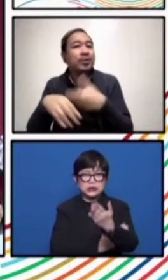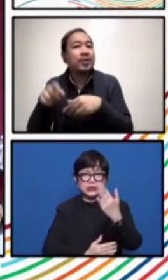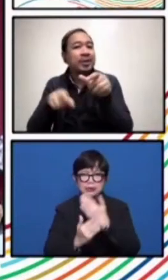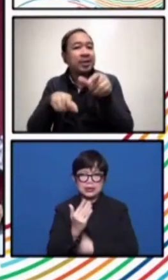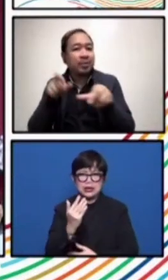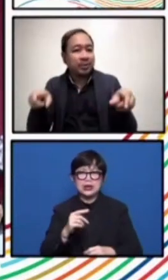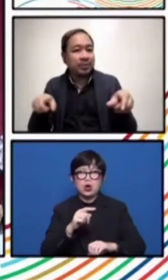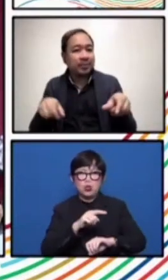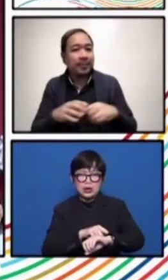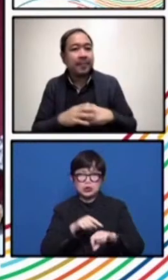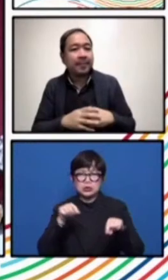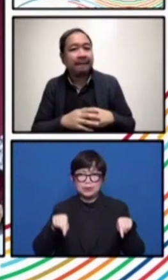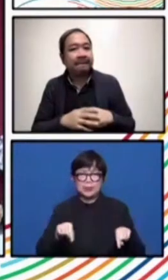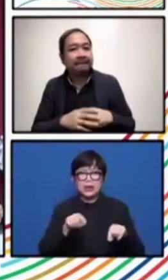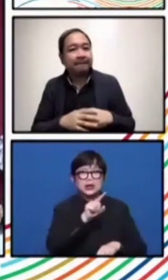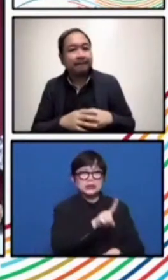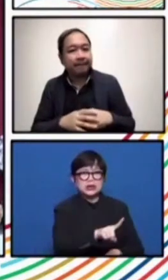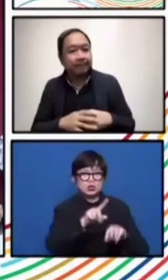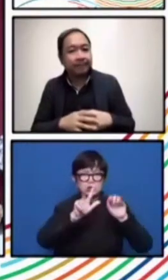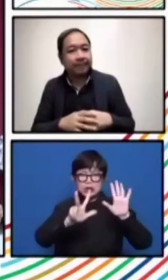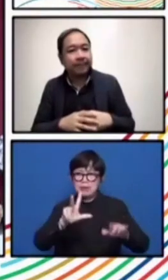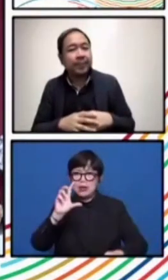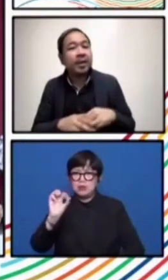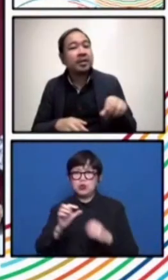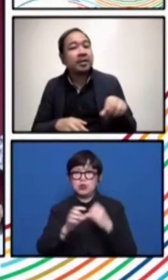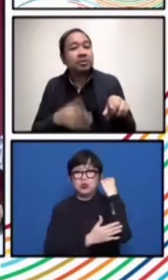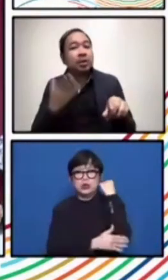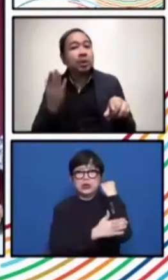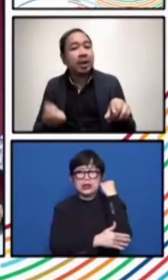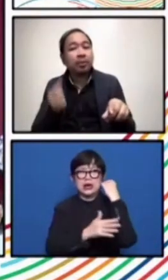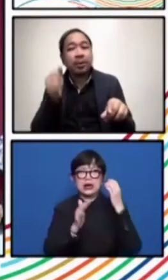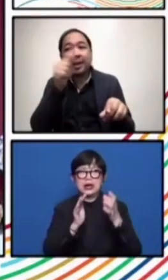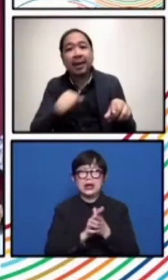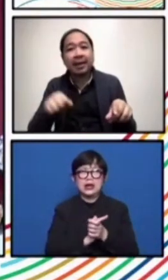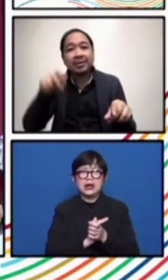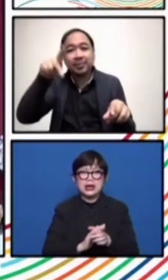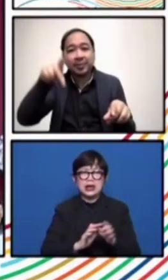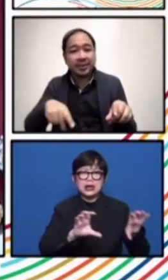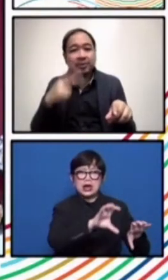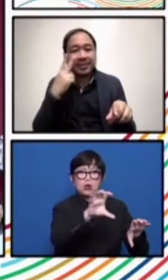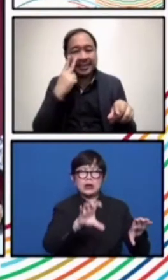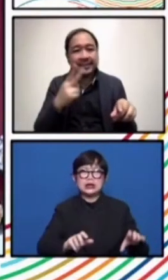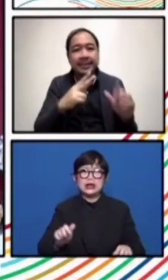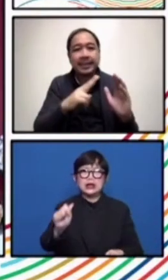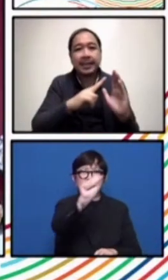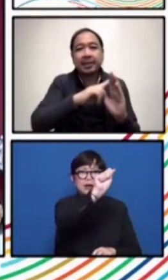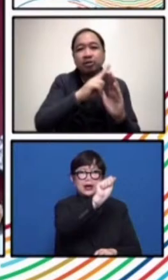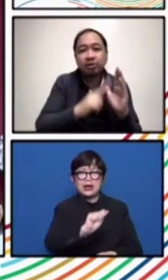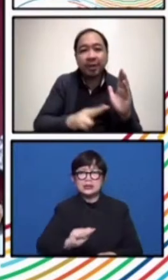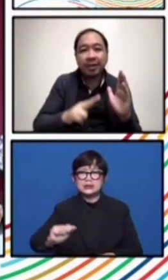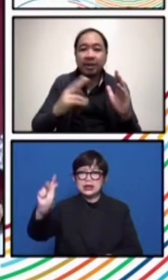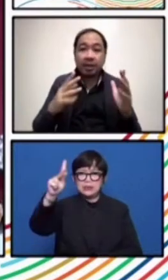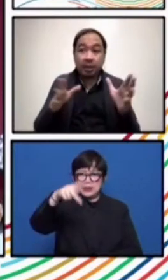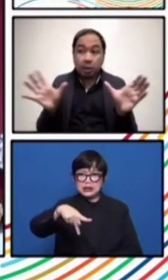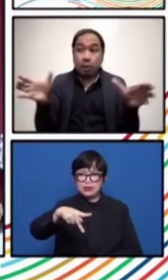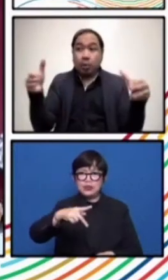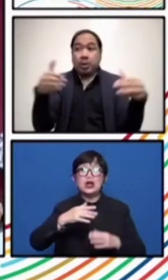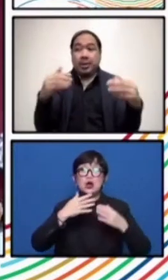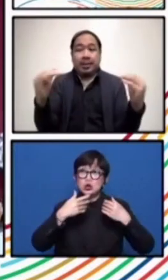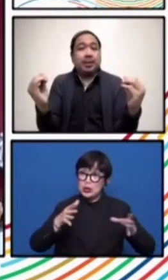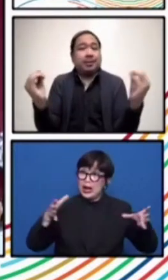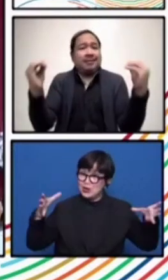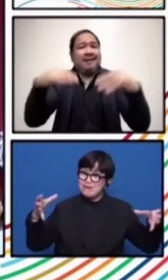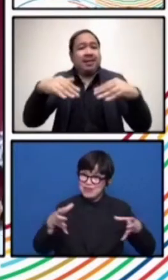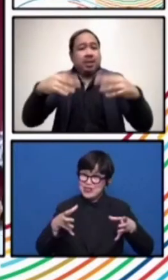countries the asia-pacific clps Gathering here have